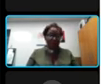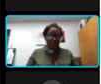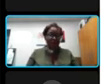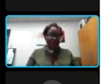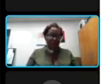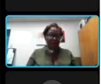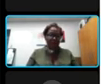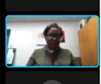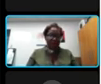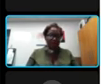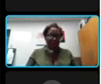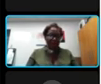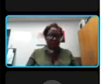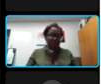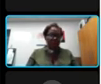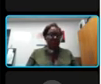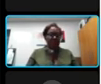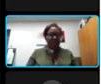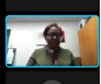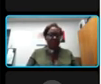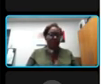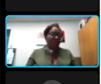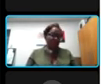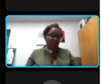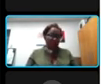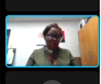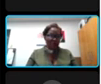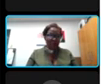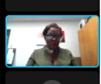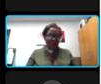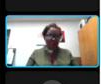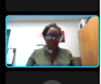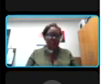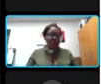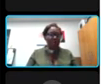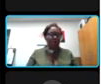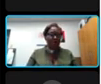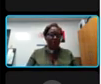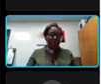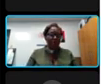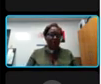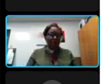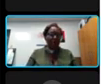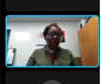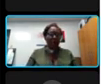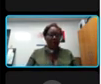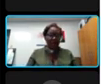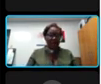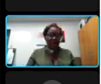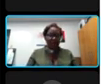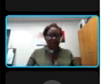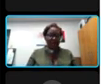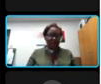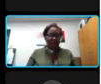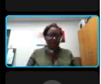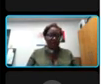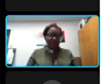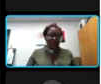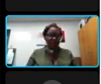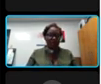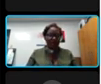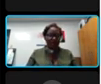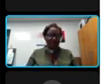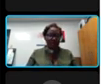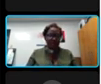begin again implementing this strategy. And so it's a short week, as you know, students will be in our building on Wednesday, Thursday, and